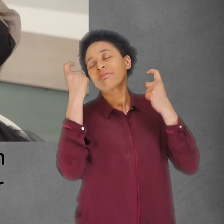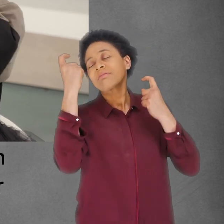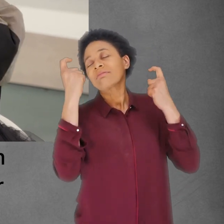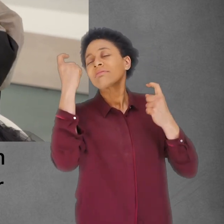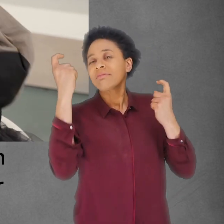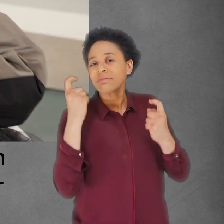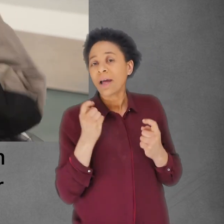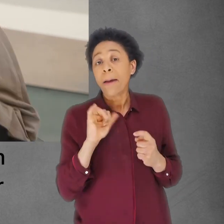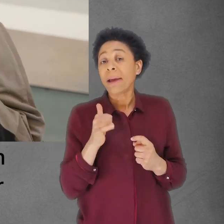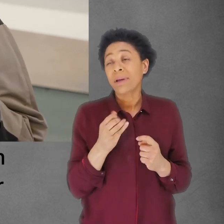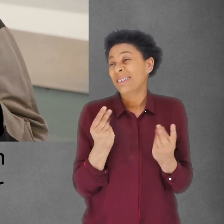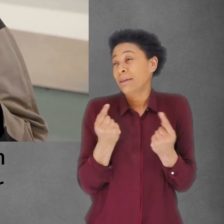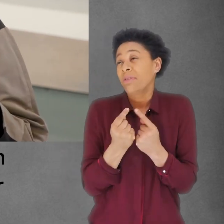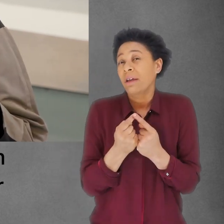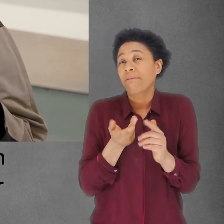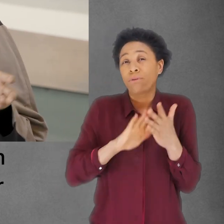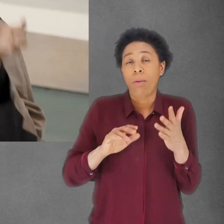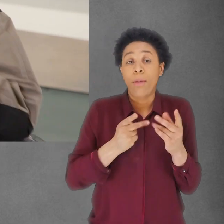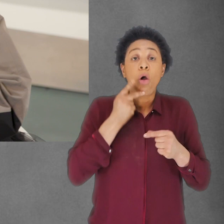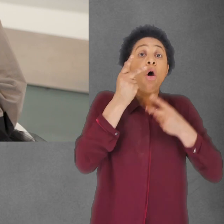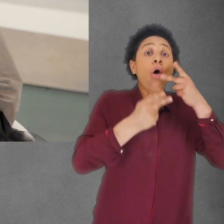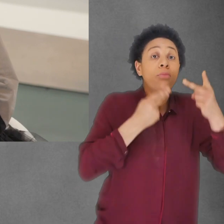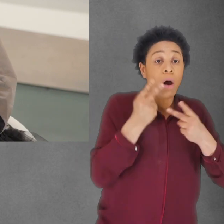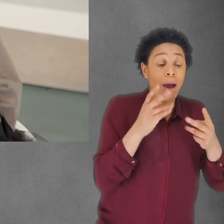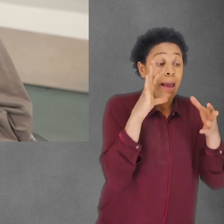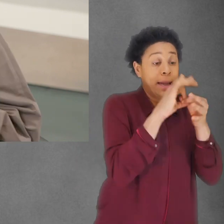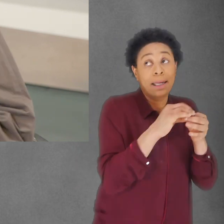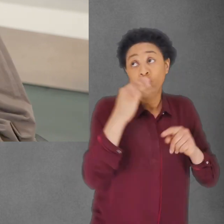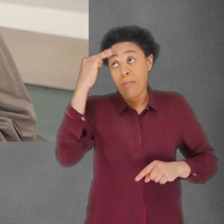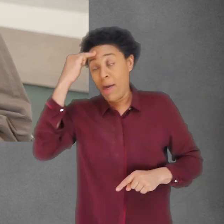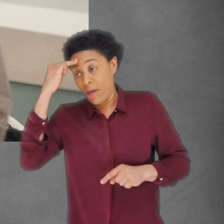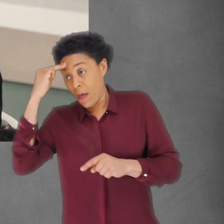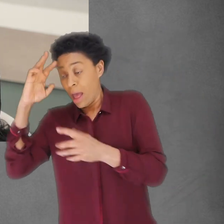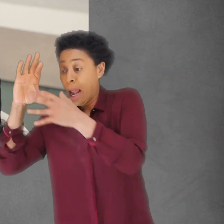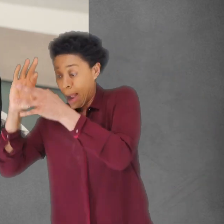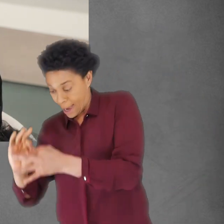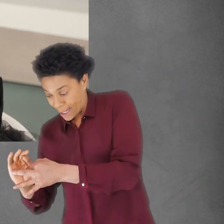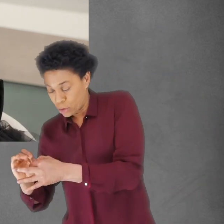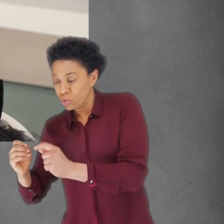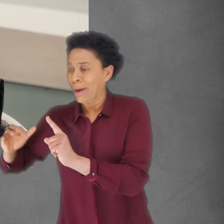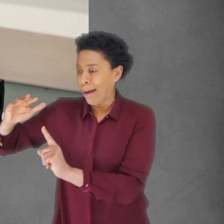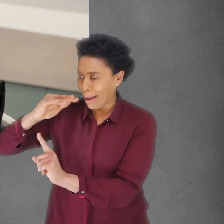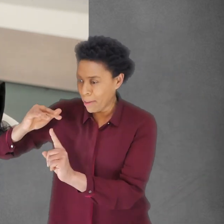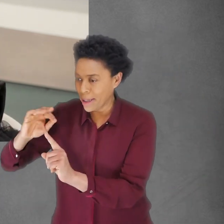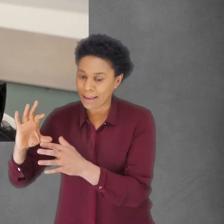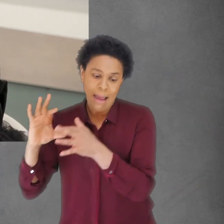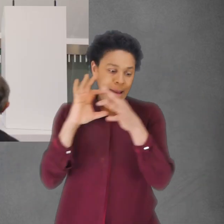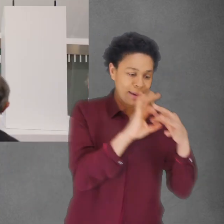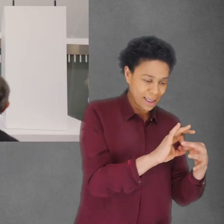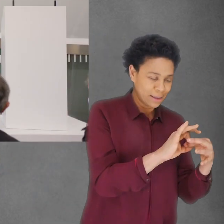an opera in relationship to my mother, in relationship to climate, and in relationship